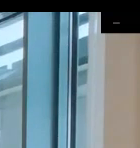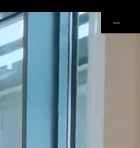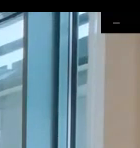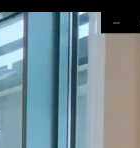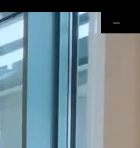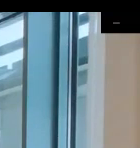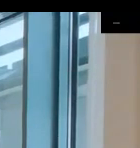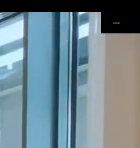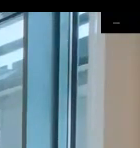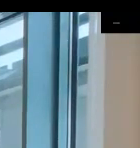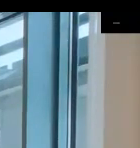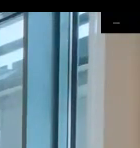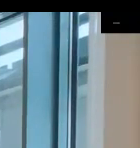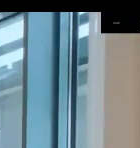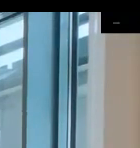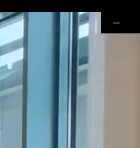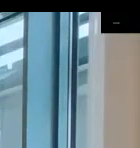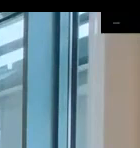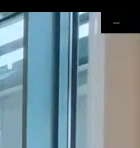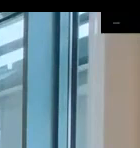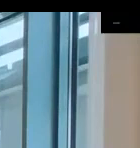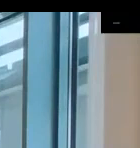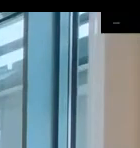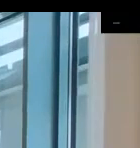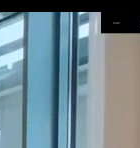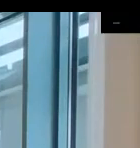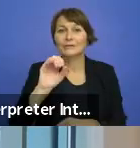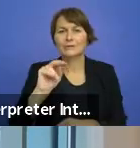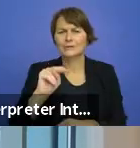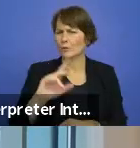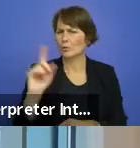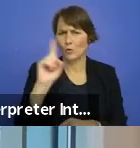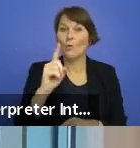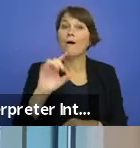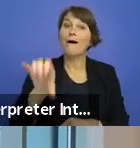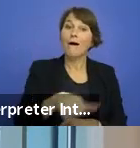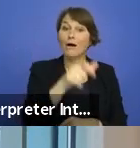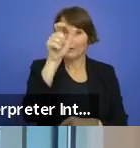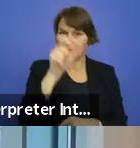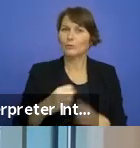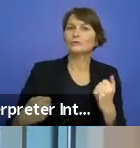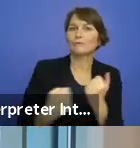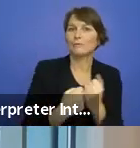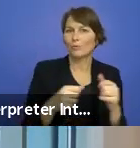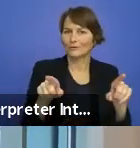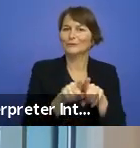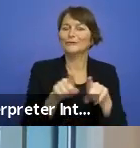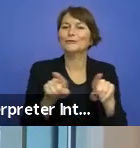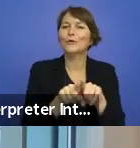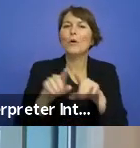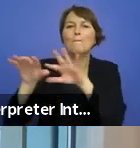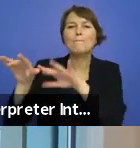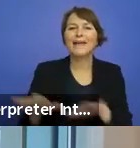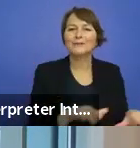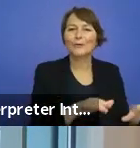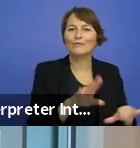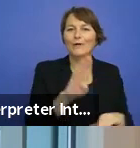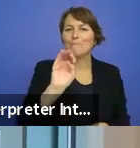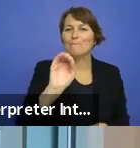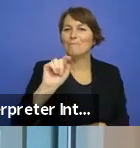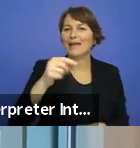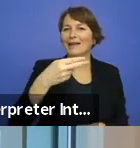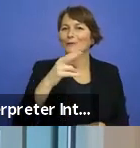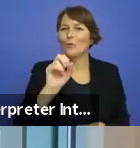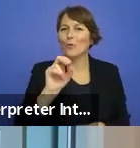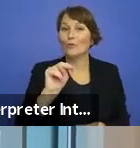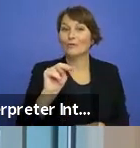bei Ludwig van Beethoven im berühmten Schlusschor der 9. Symphonie, die zur Europahymne wurde. Mit ihren Träumen von einer